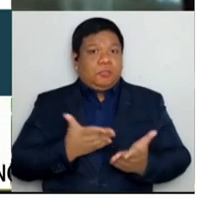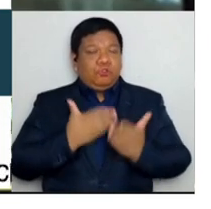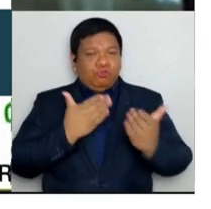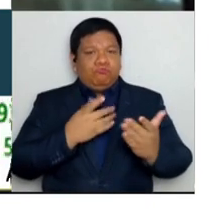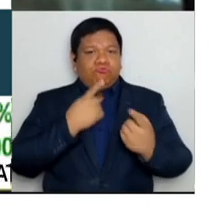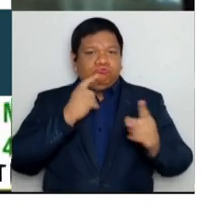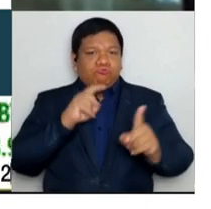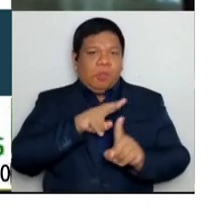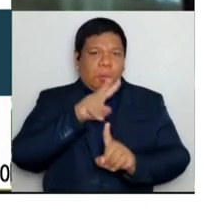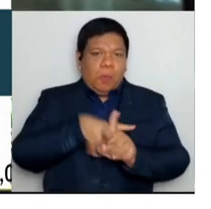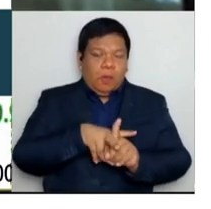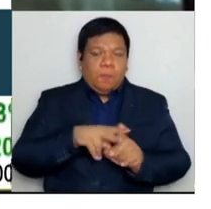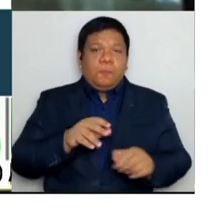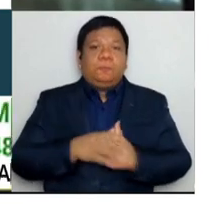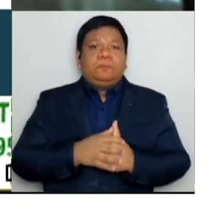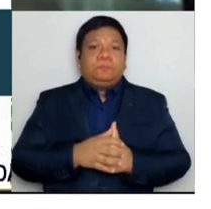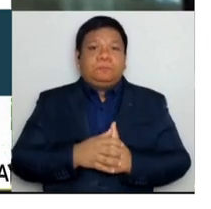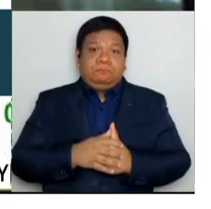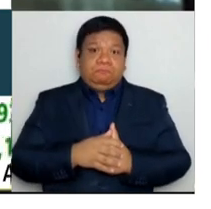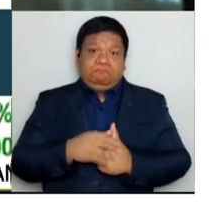And